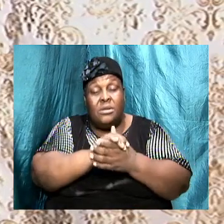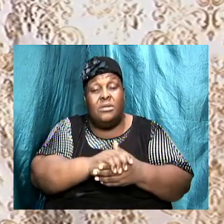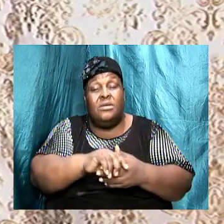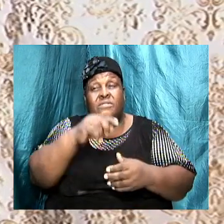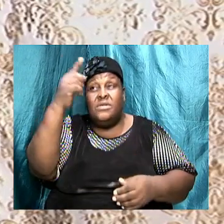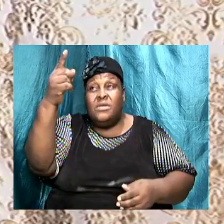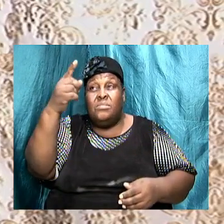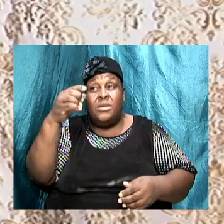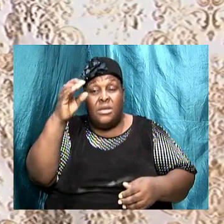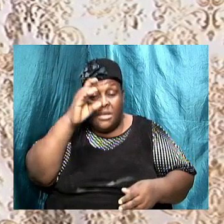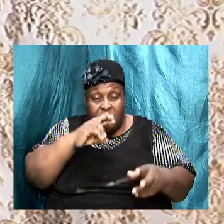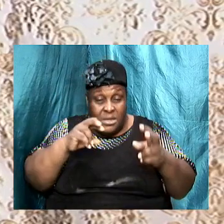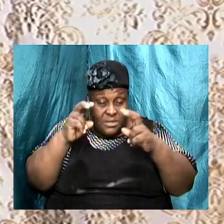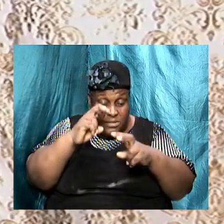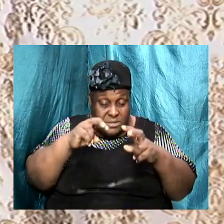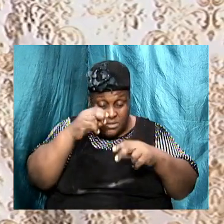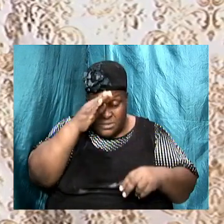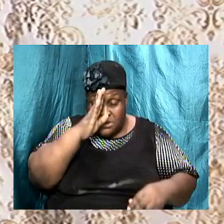and seek him.